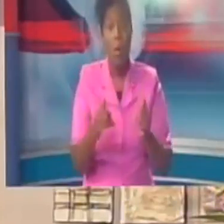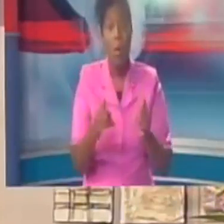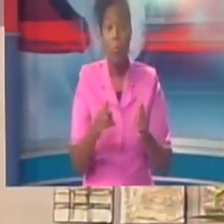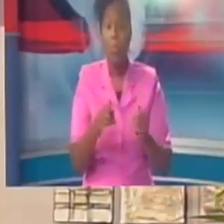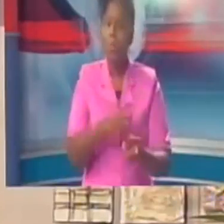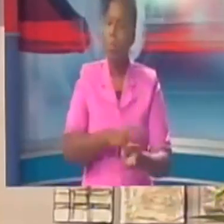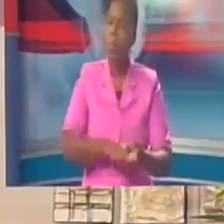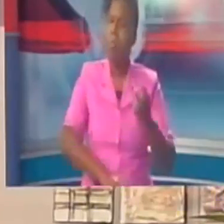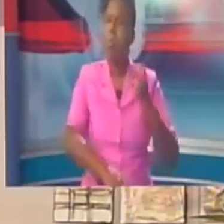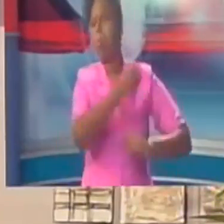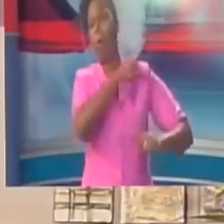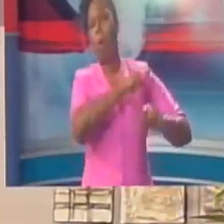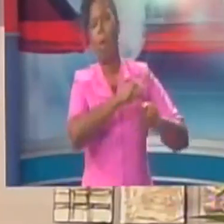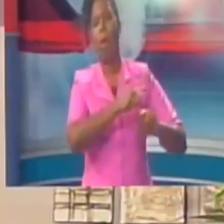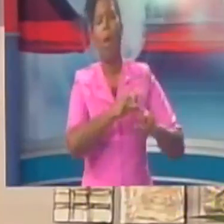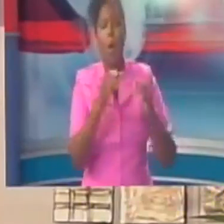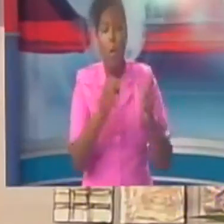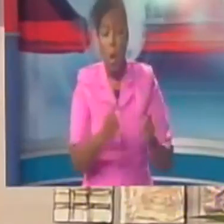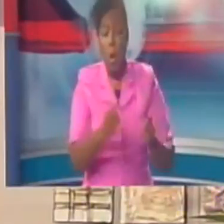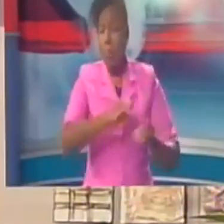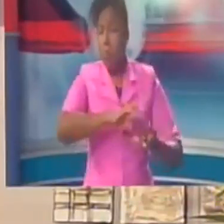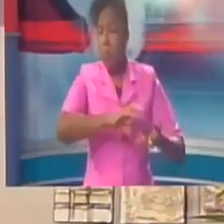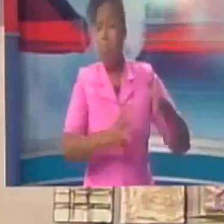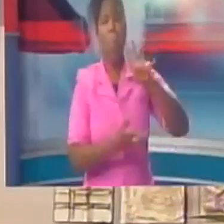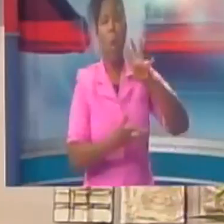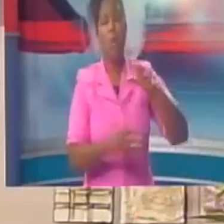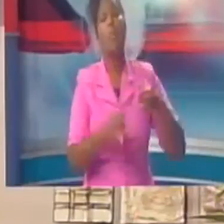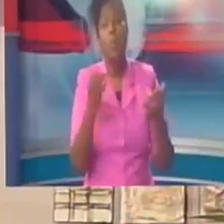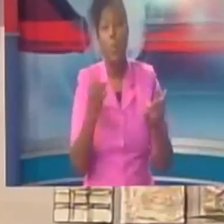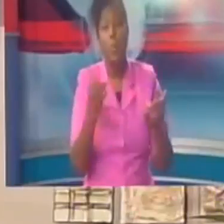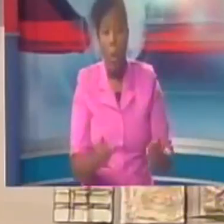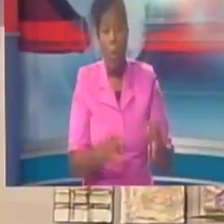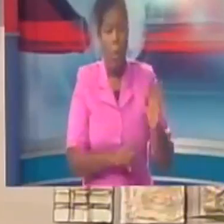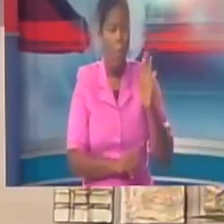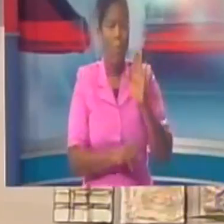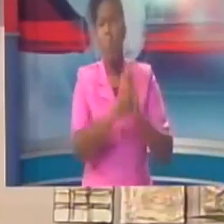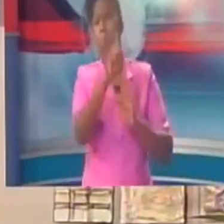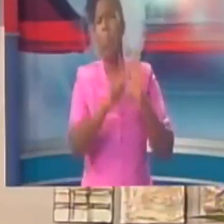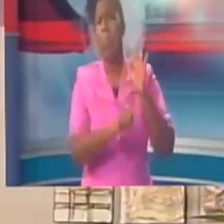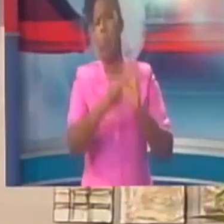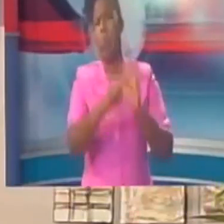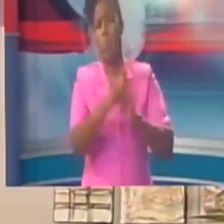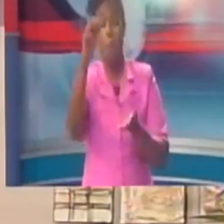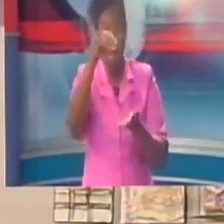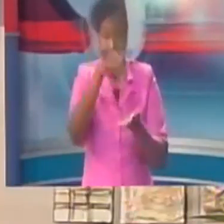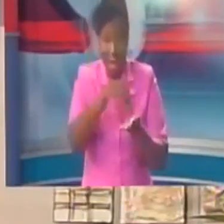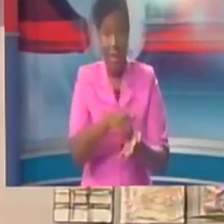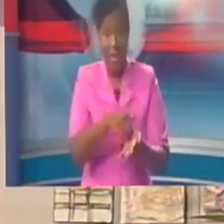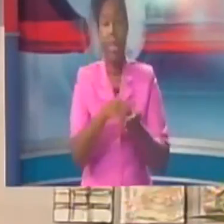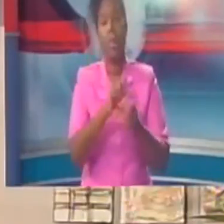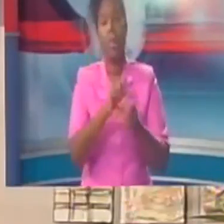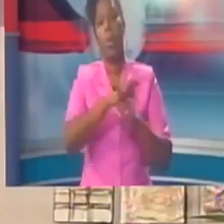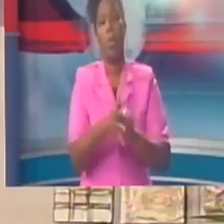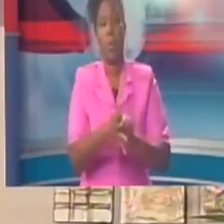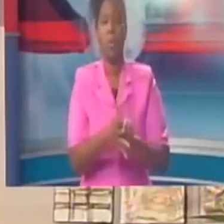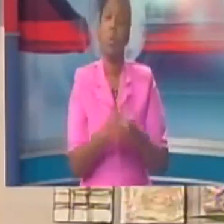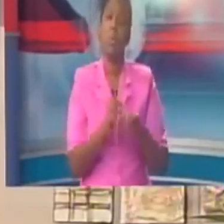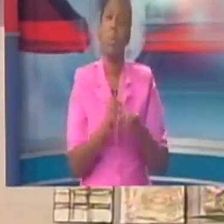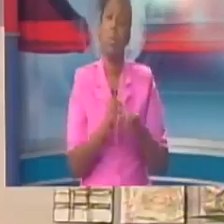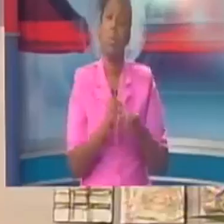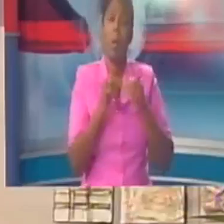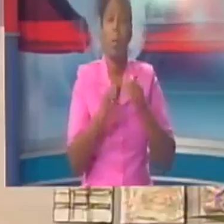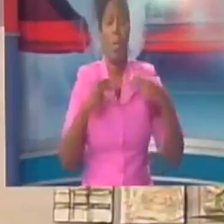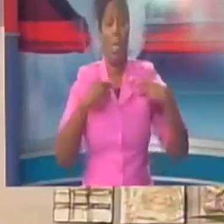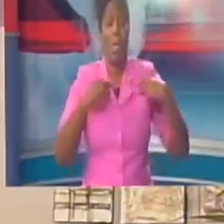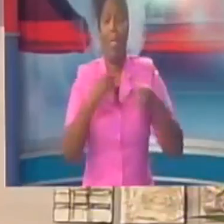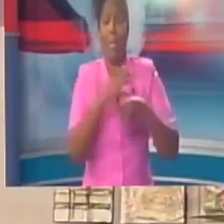country, but we could learn, that is now talking about their healthcare system collapsing.